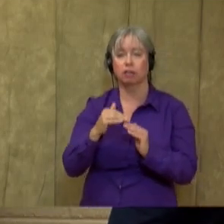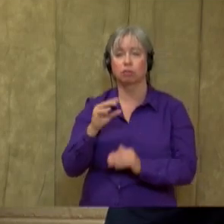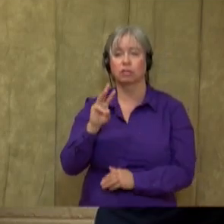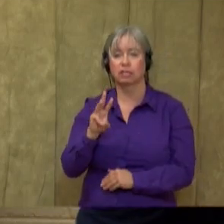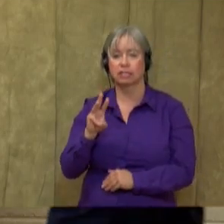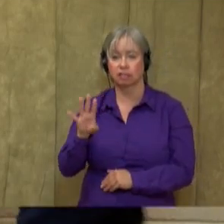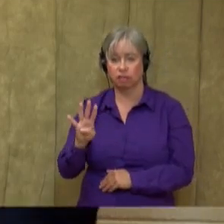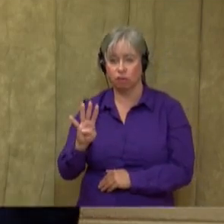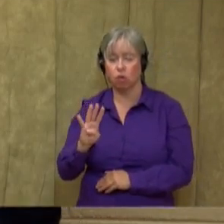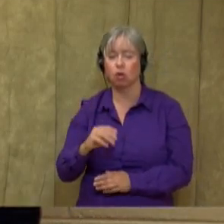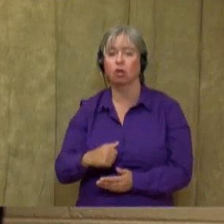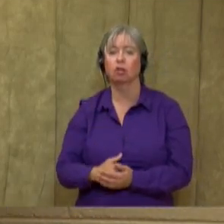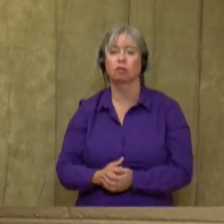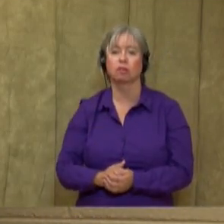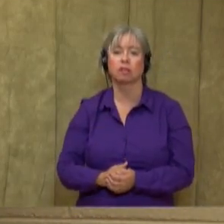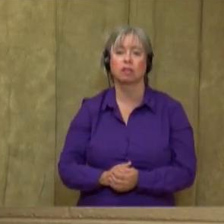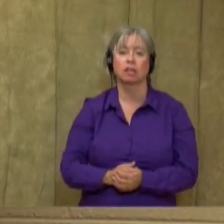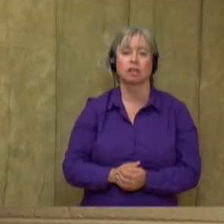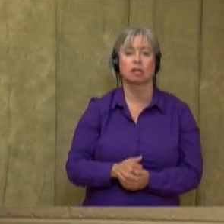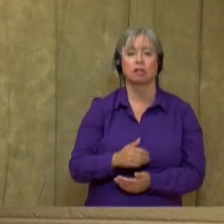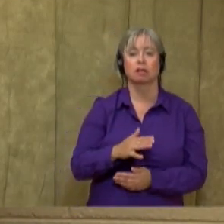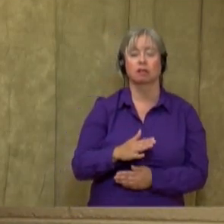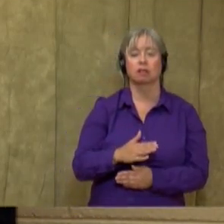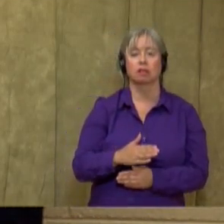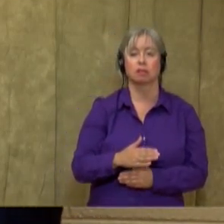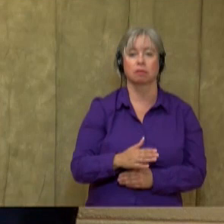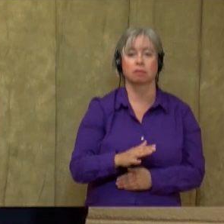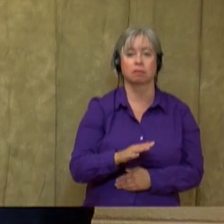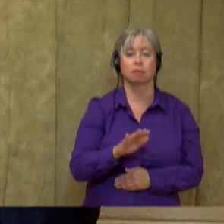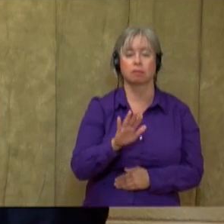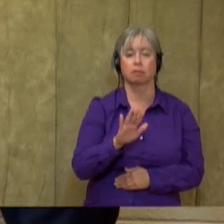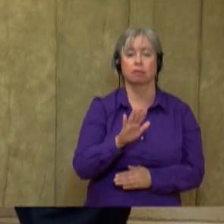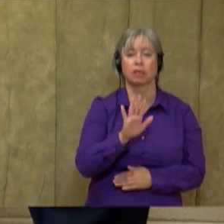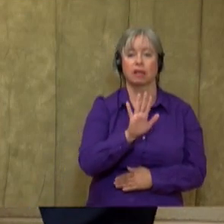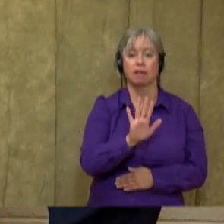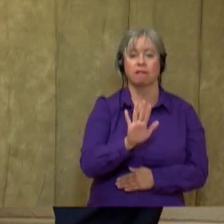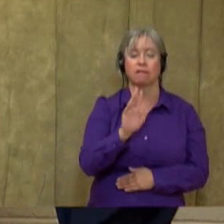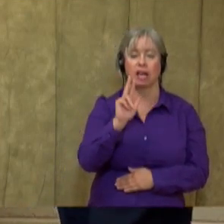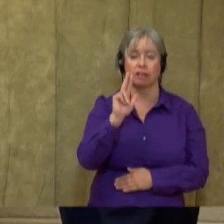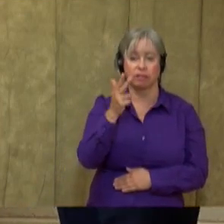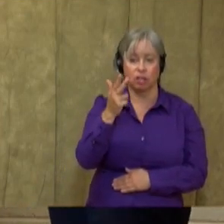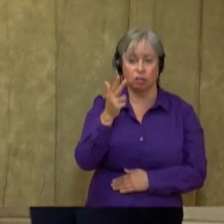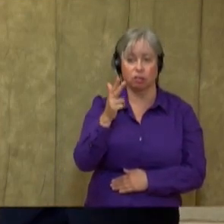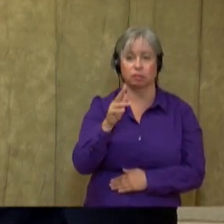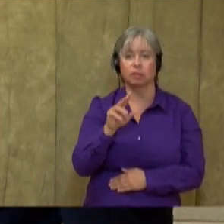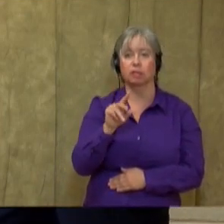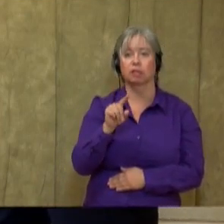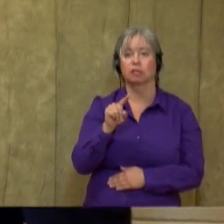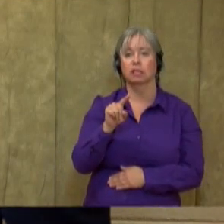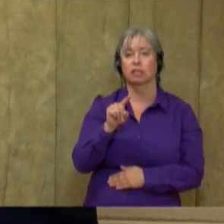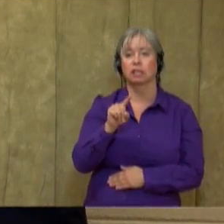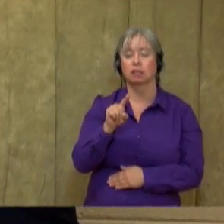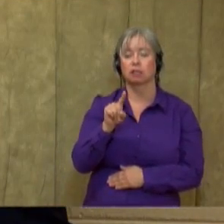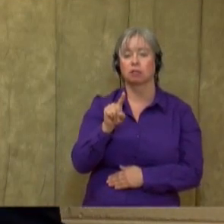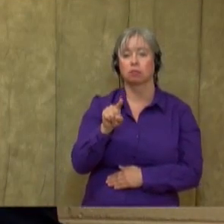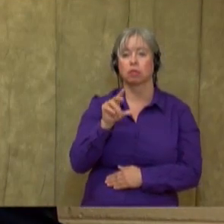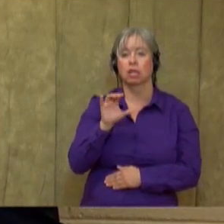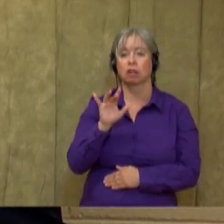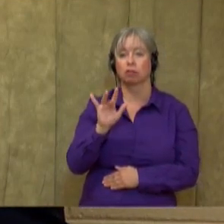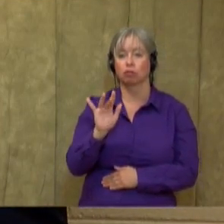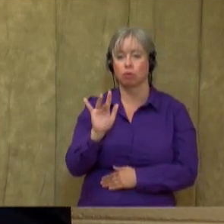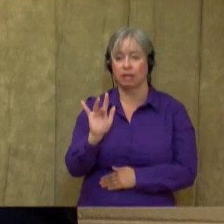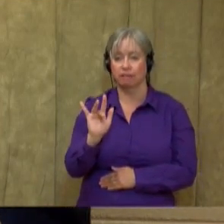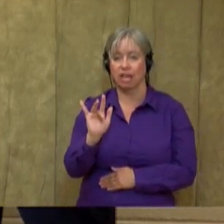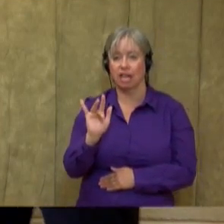number of cubes in case 5 is going to be 5 cubed, which is 125. And now if I'm looking at